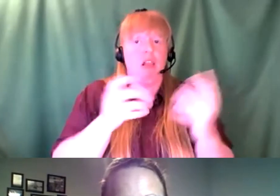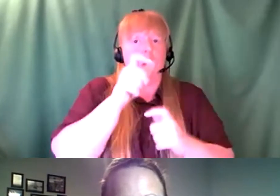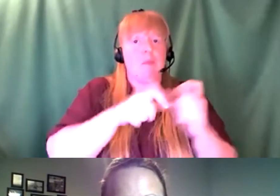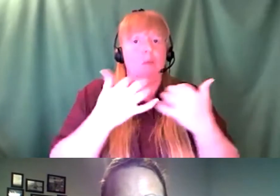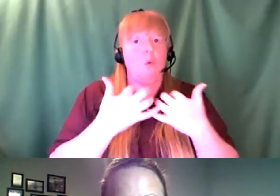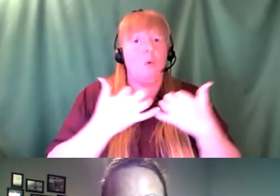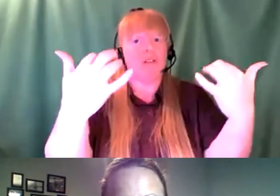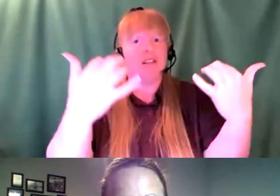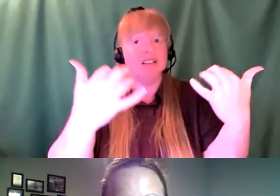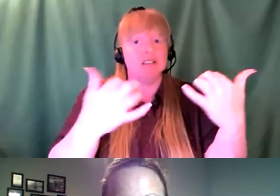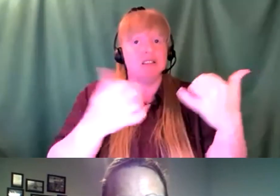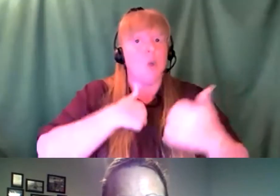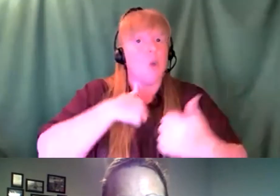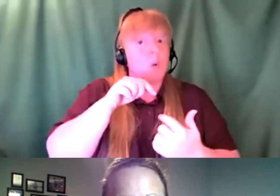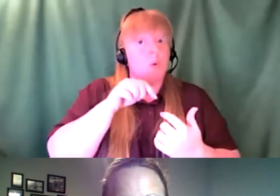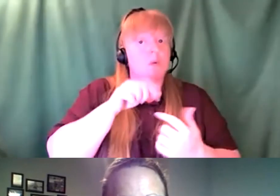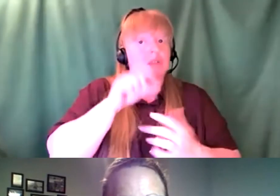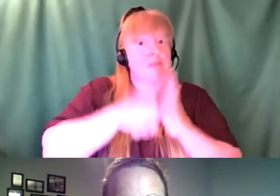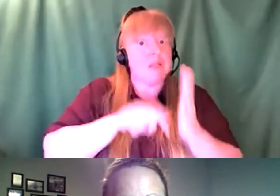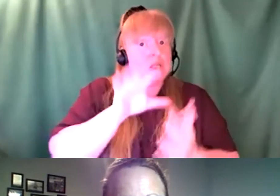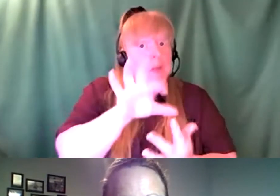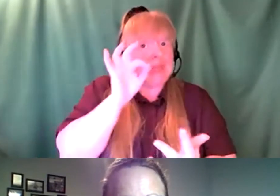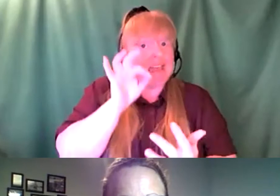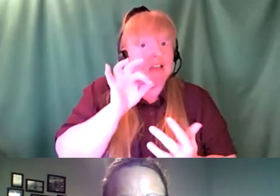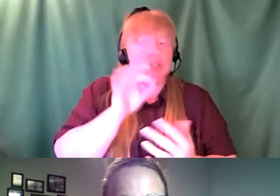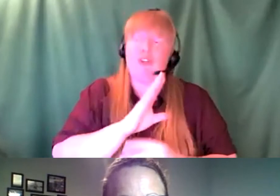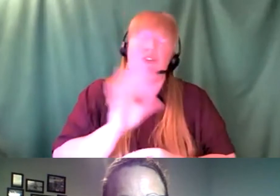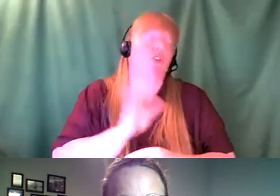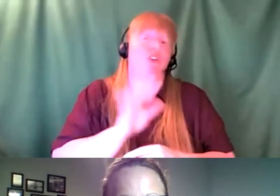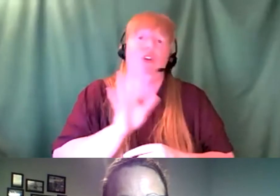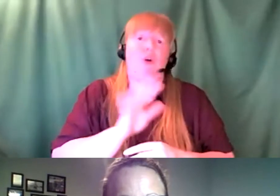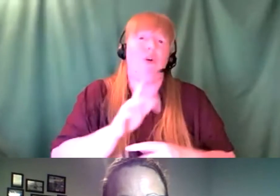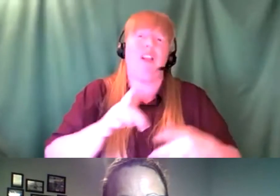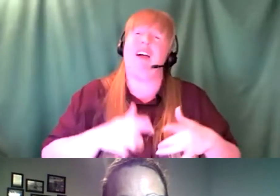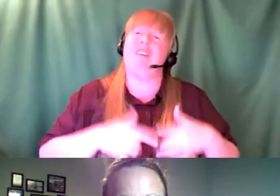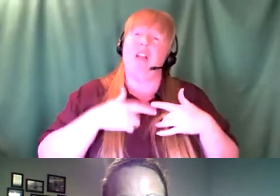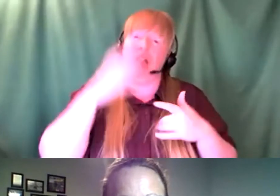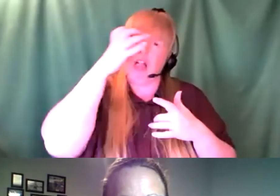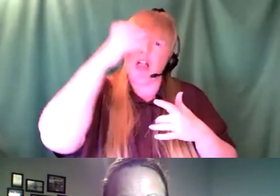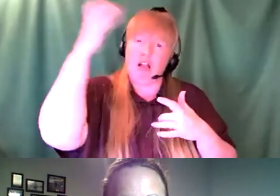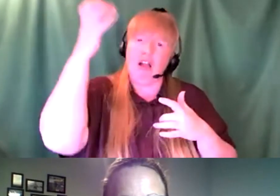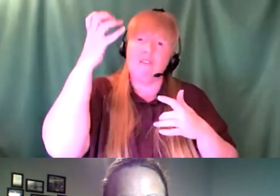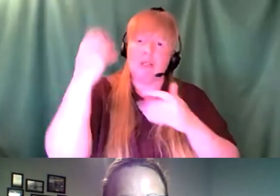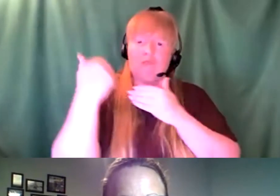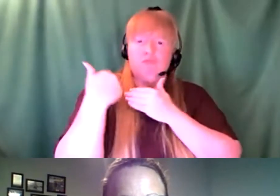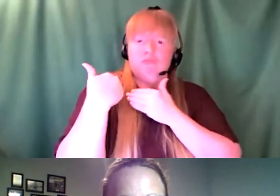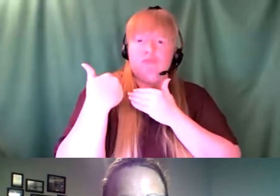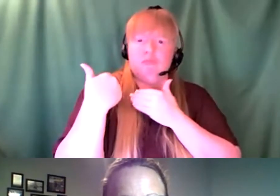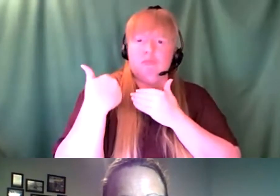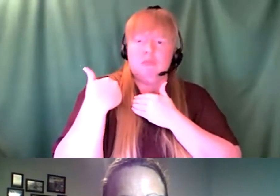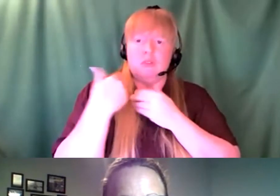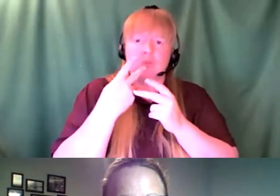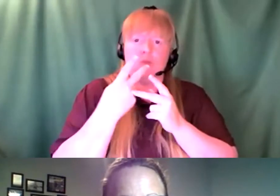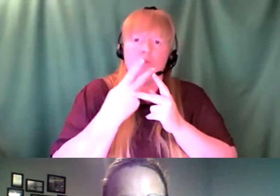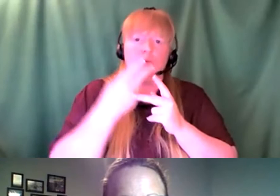disability, and by definition I do believe it's the state's responsibility to take care of disabled people, to